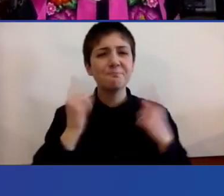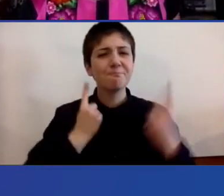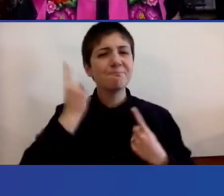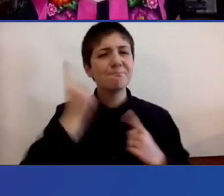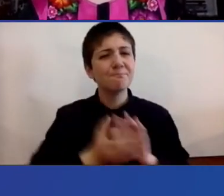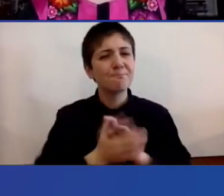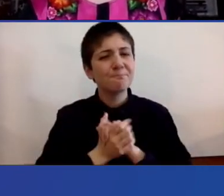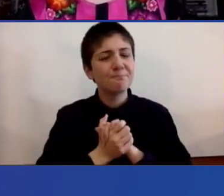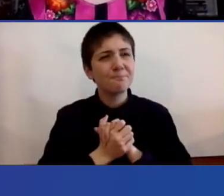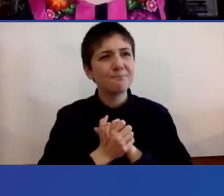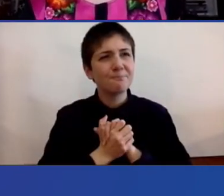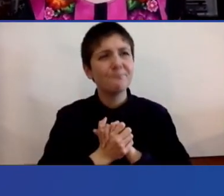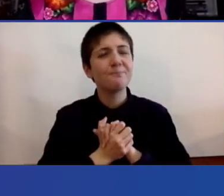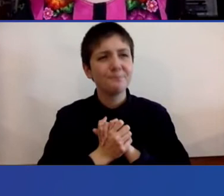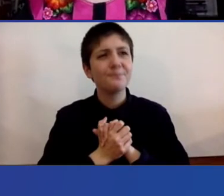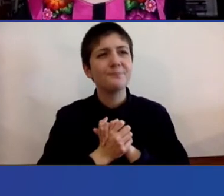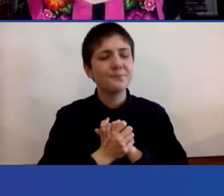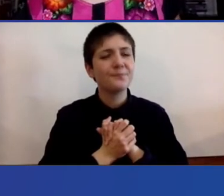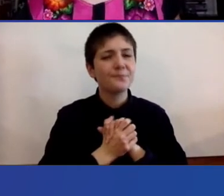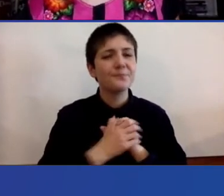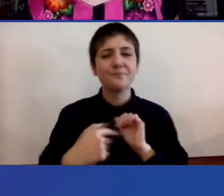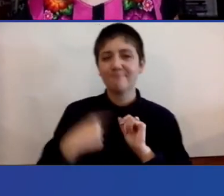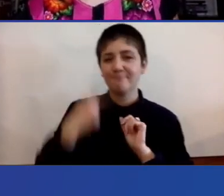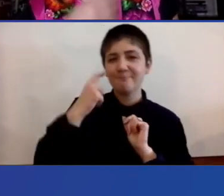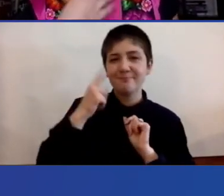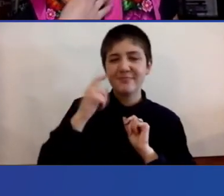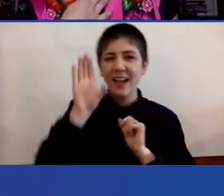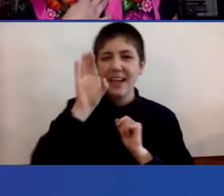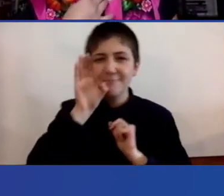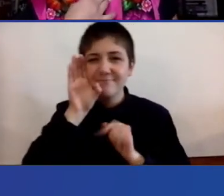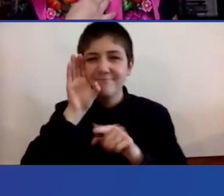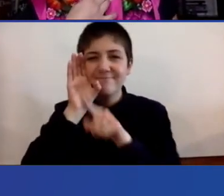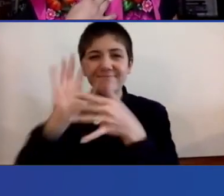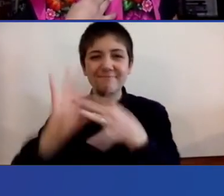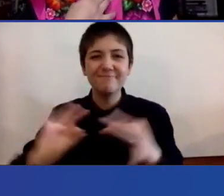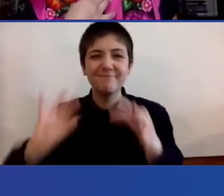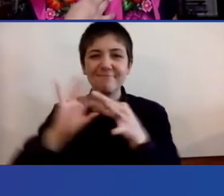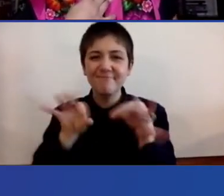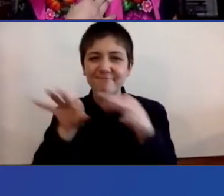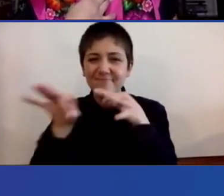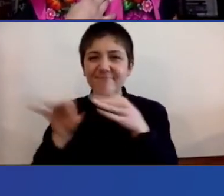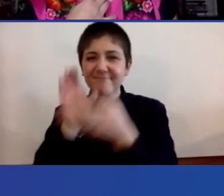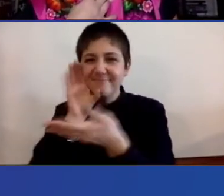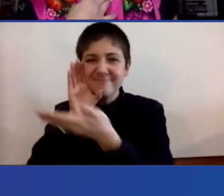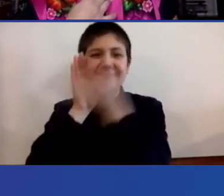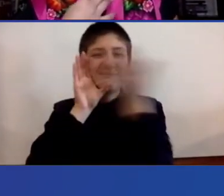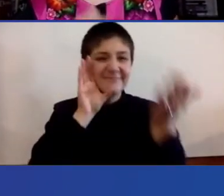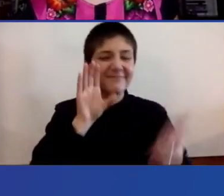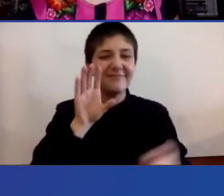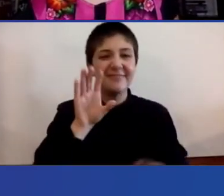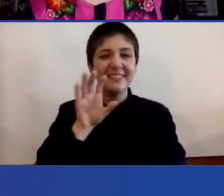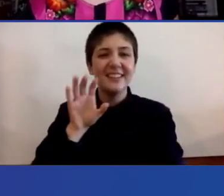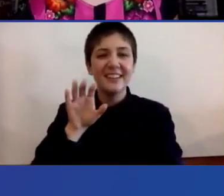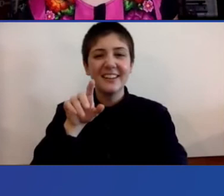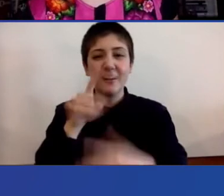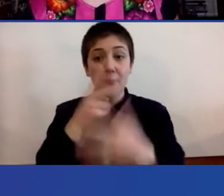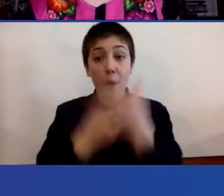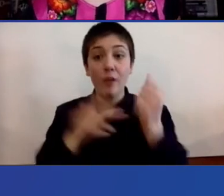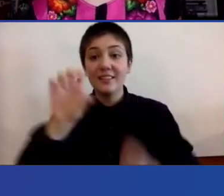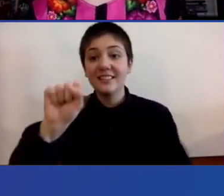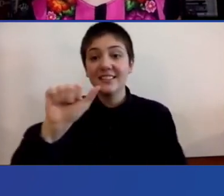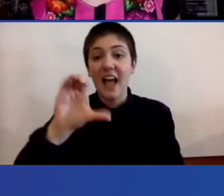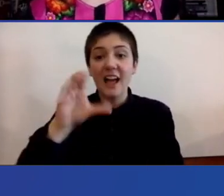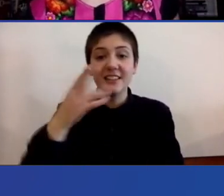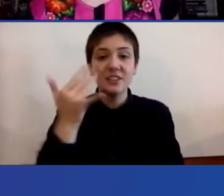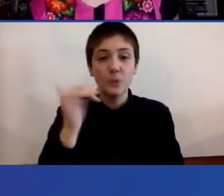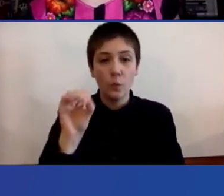don't know, I think, listening to you, Sachiyo, and listening to you, Sewaa, talk about the spiritual dimensions